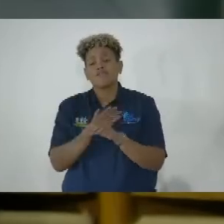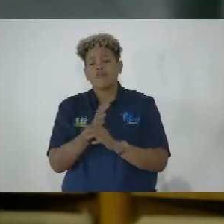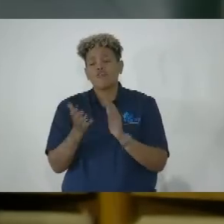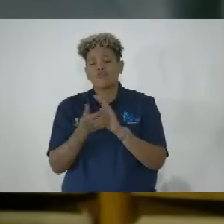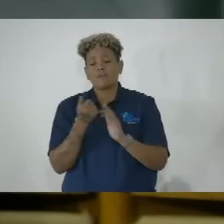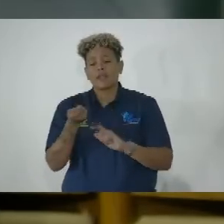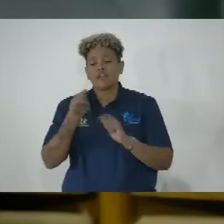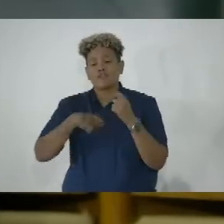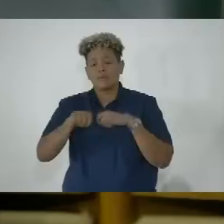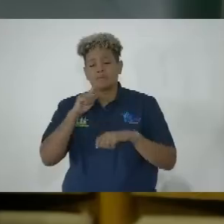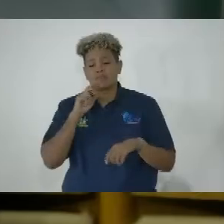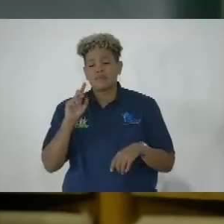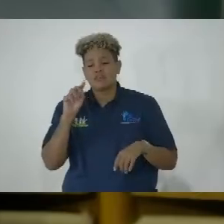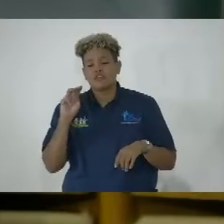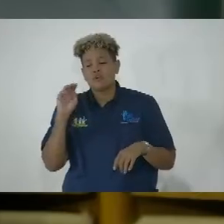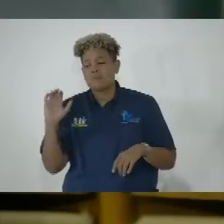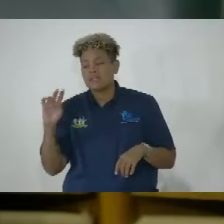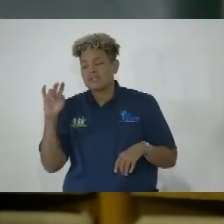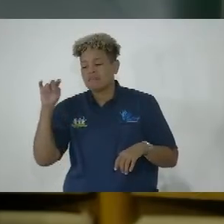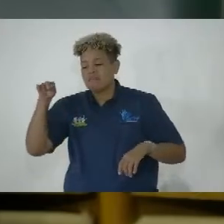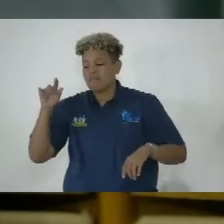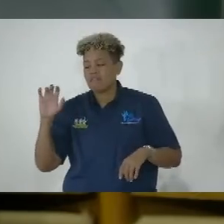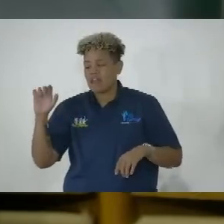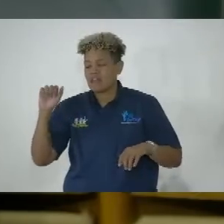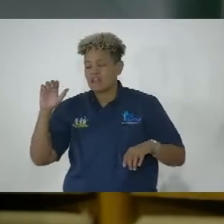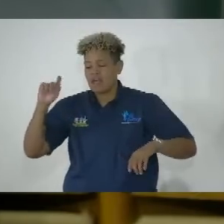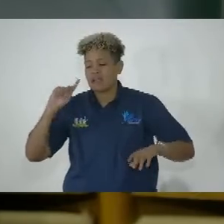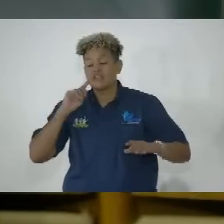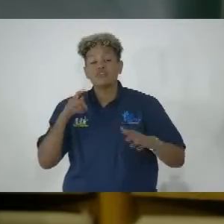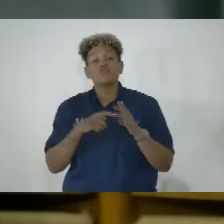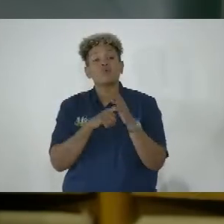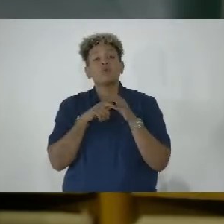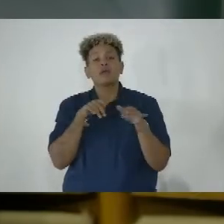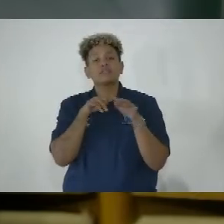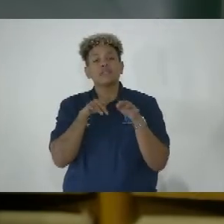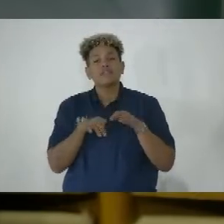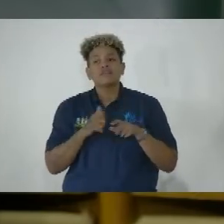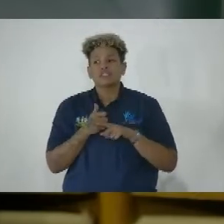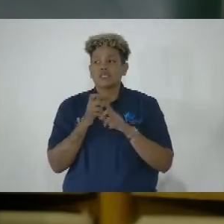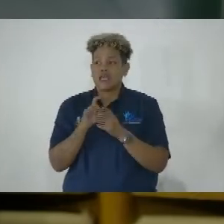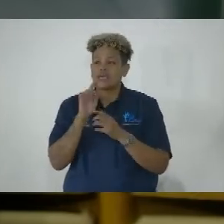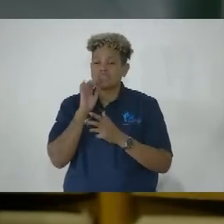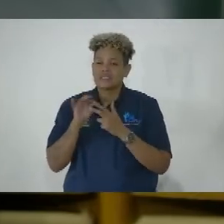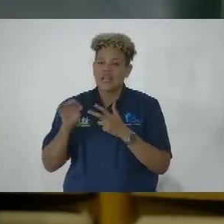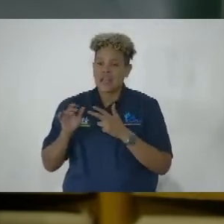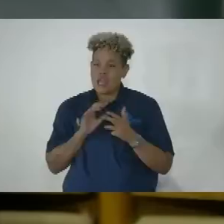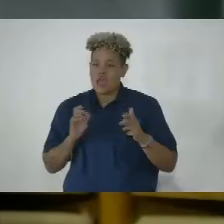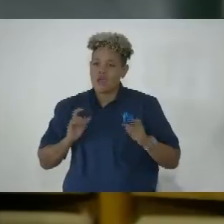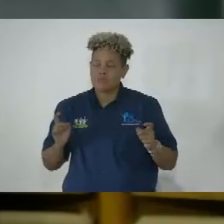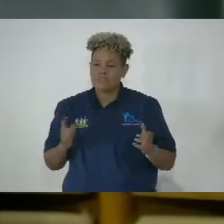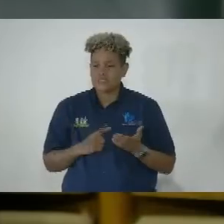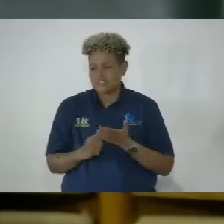of the Domestic Violence Act. It requires a definition, Mr. President, as the Joint Select Committee